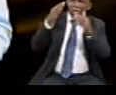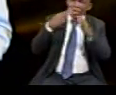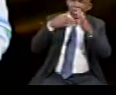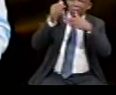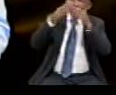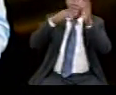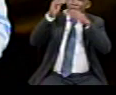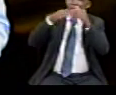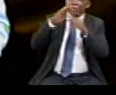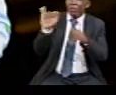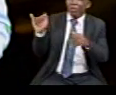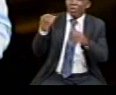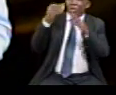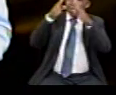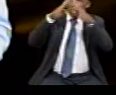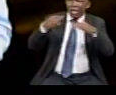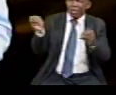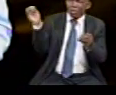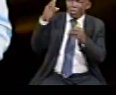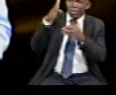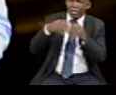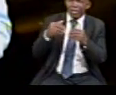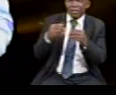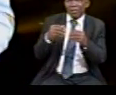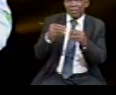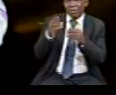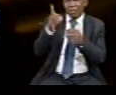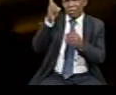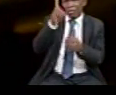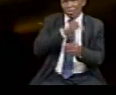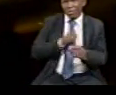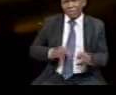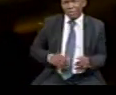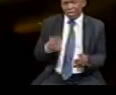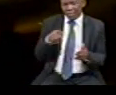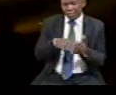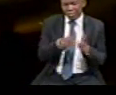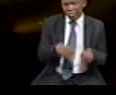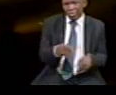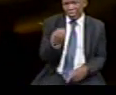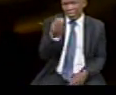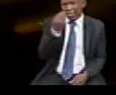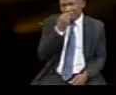God? He said they drank, they